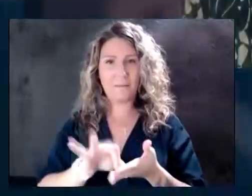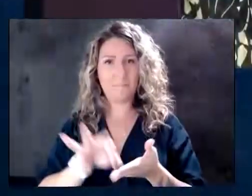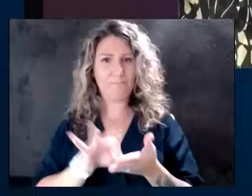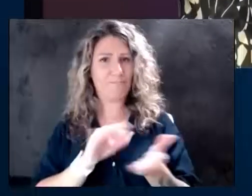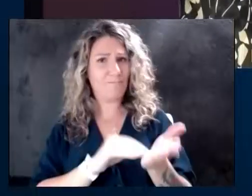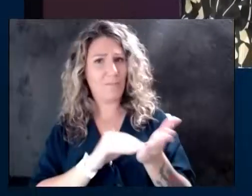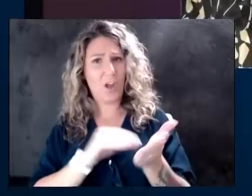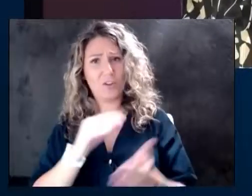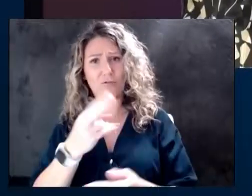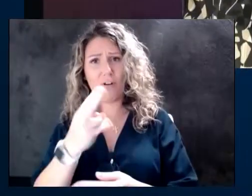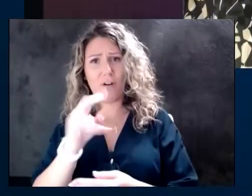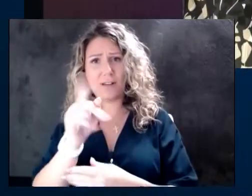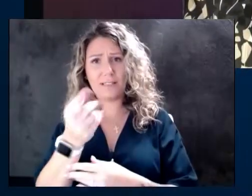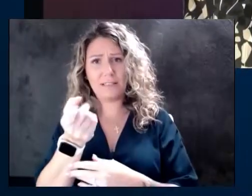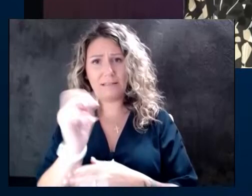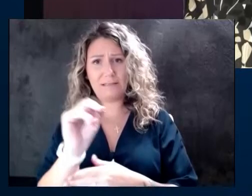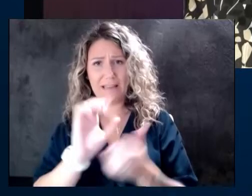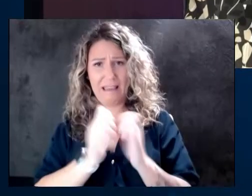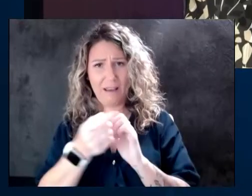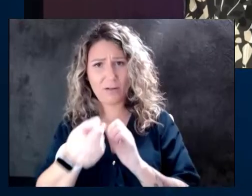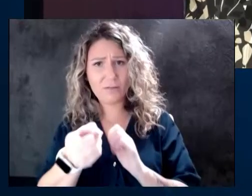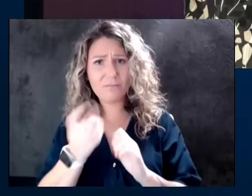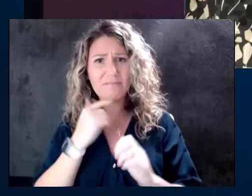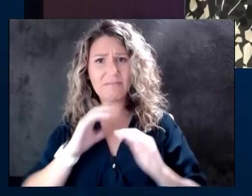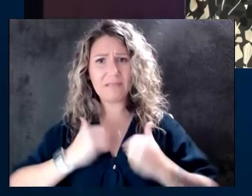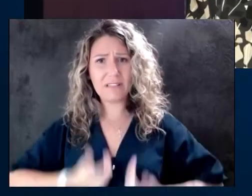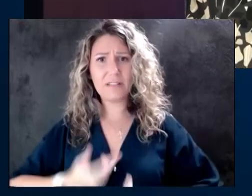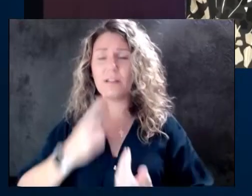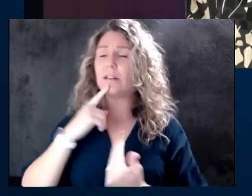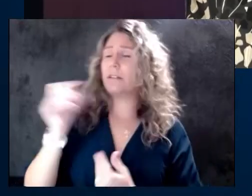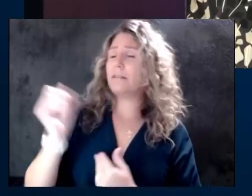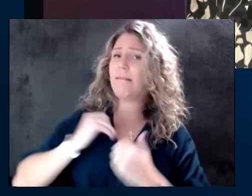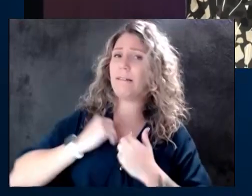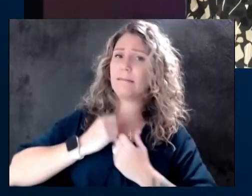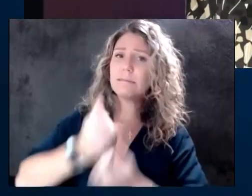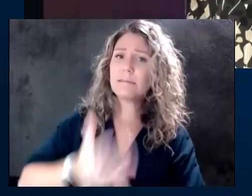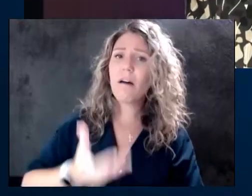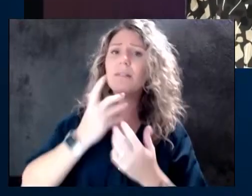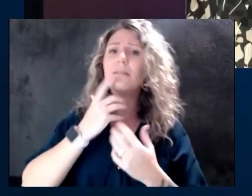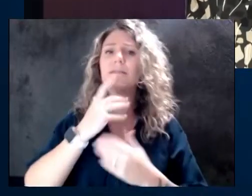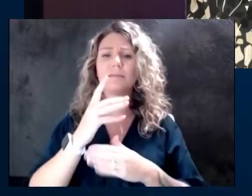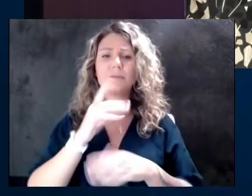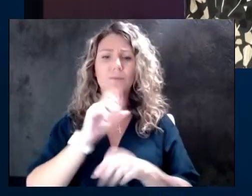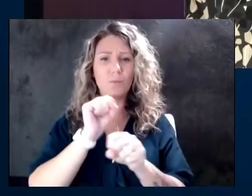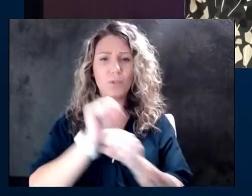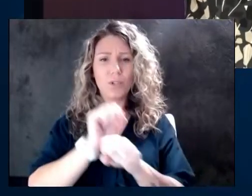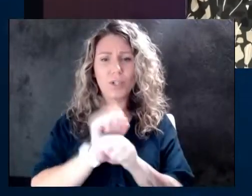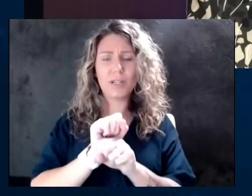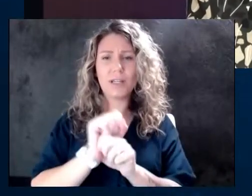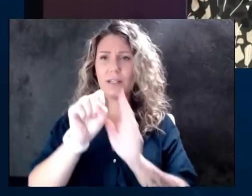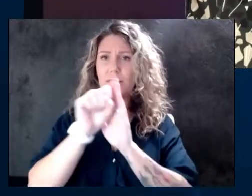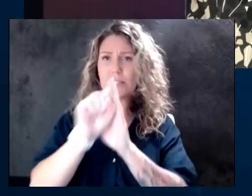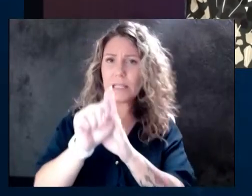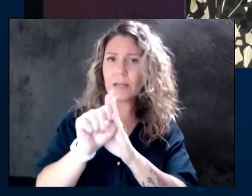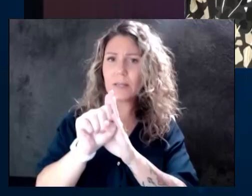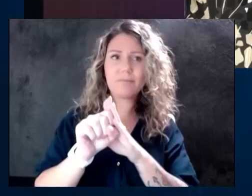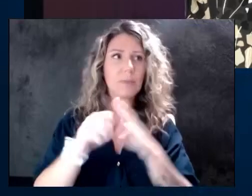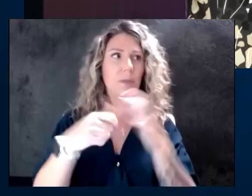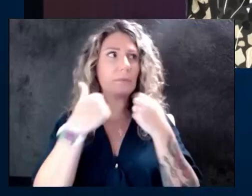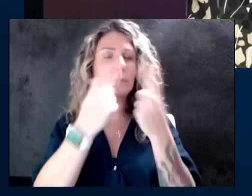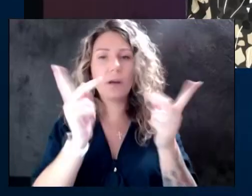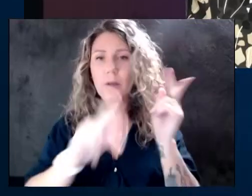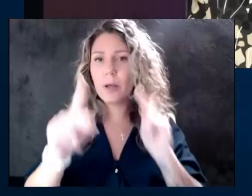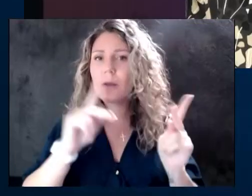Right. Really. I think you are correct. From testing, from symptoms, from working. Telling people to get their vaccine. And